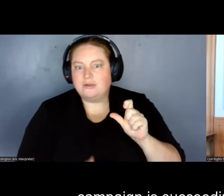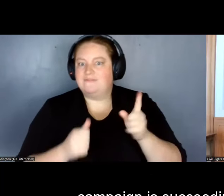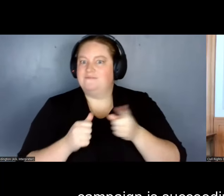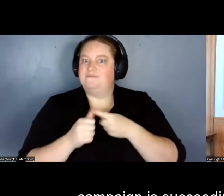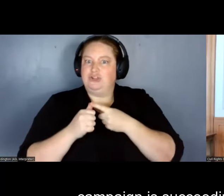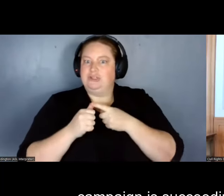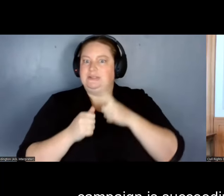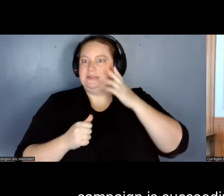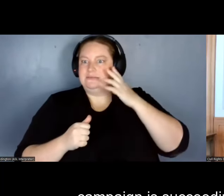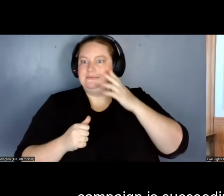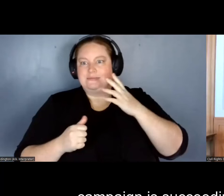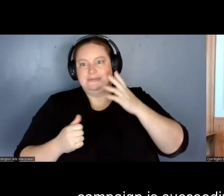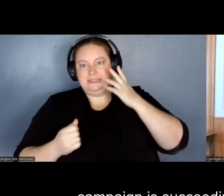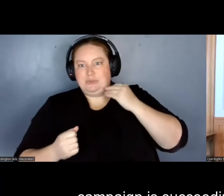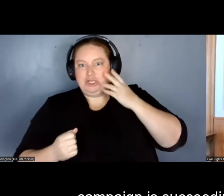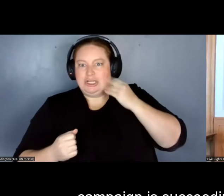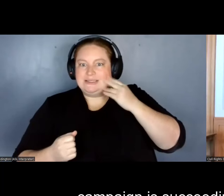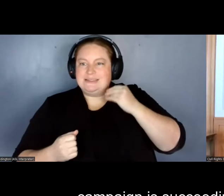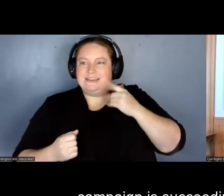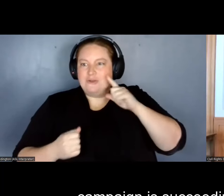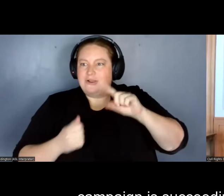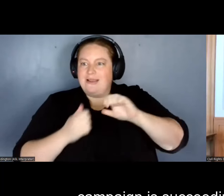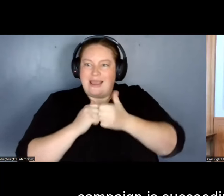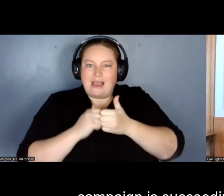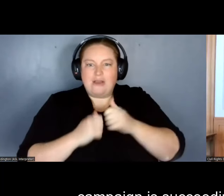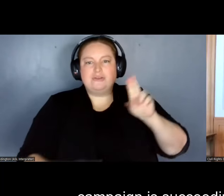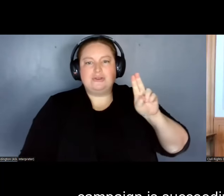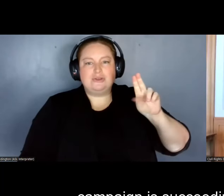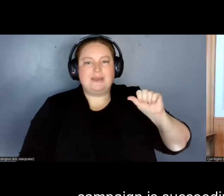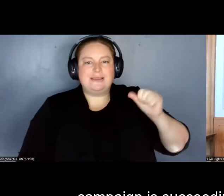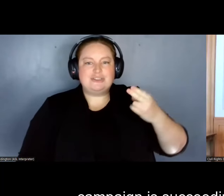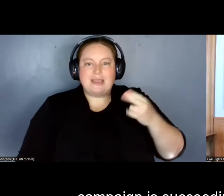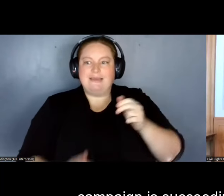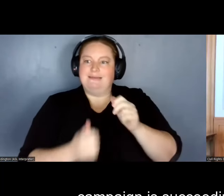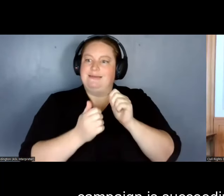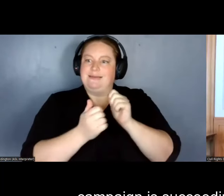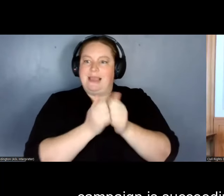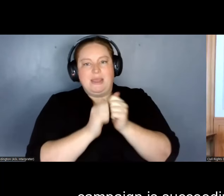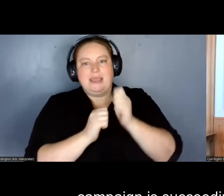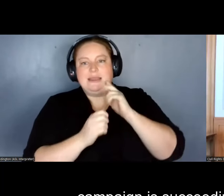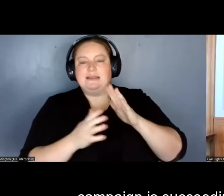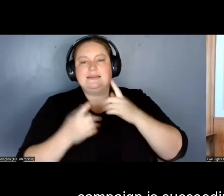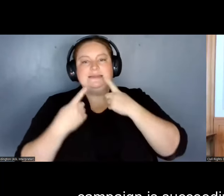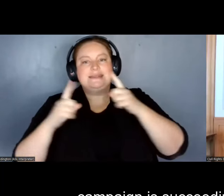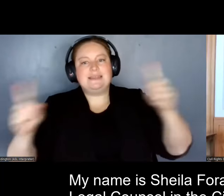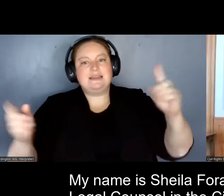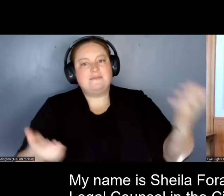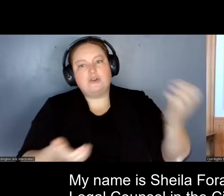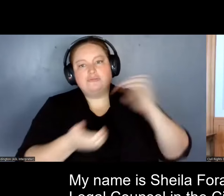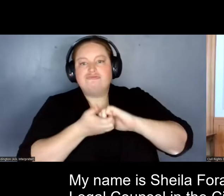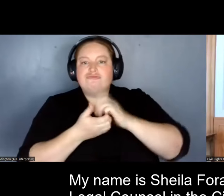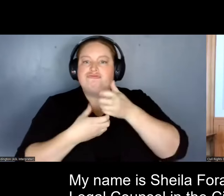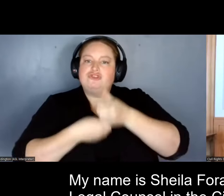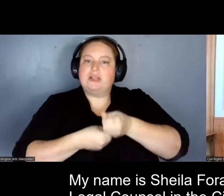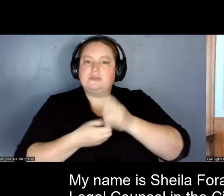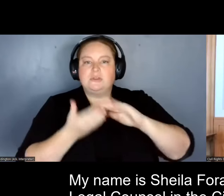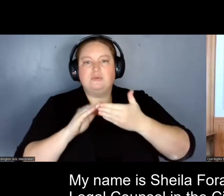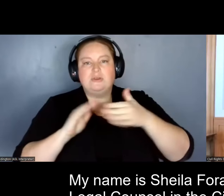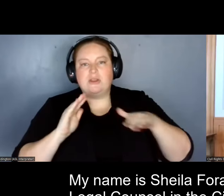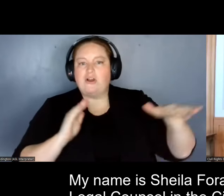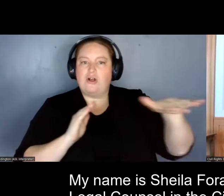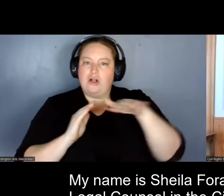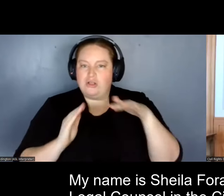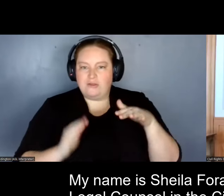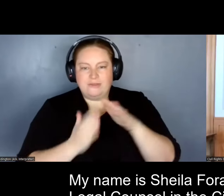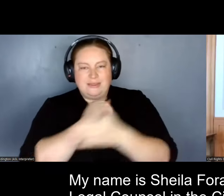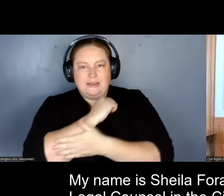United Against Hate campaign is succeeding in helping to build trust with communities across the country. My name is Sheila Foran,